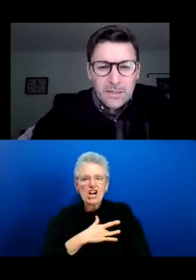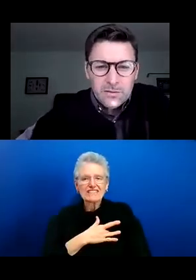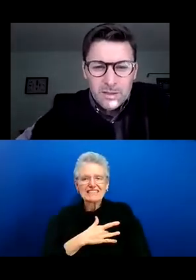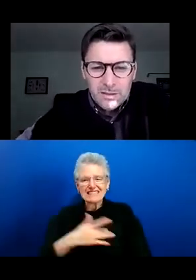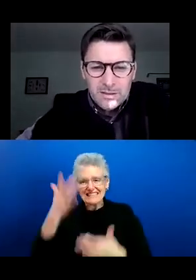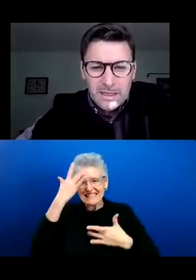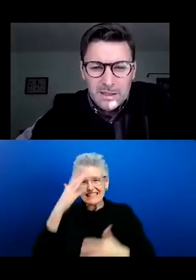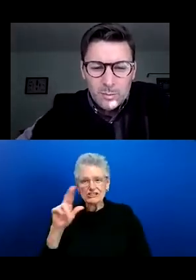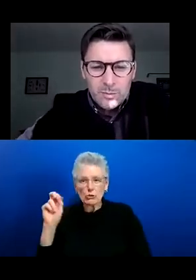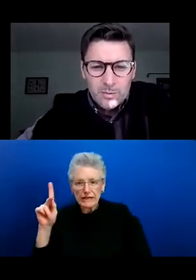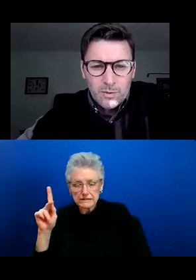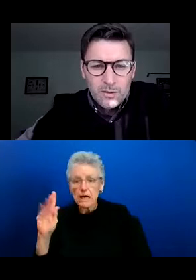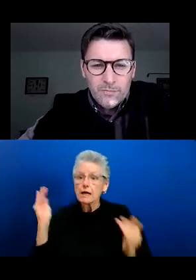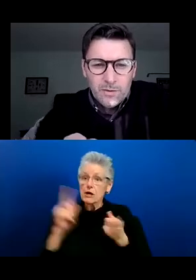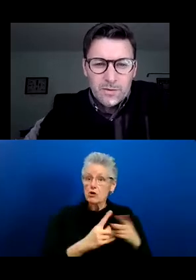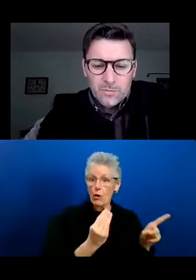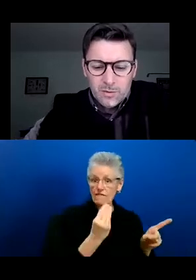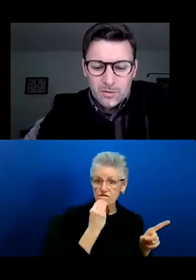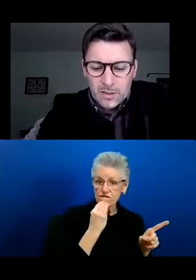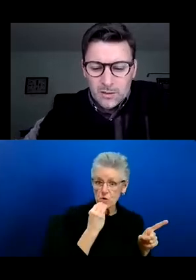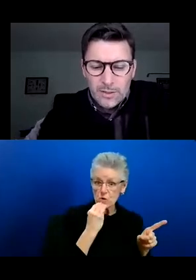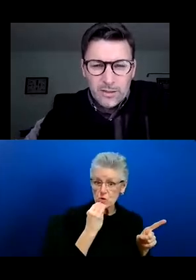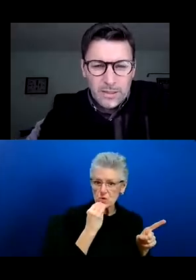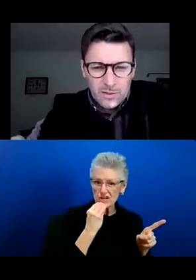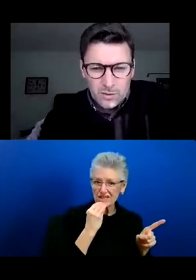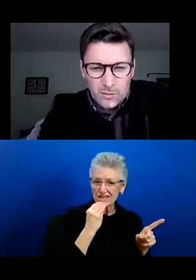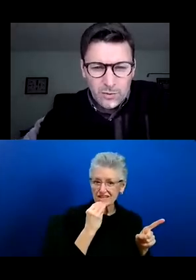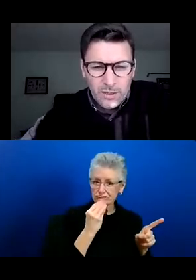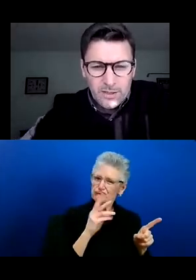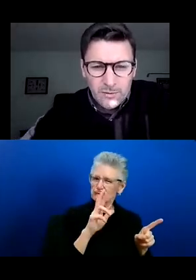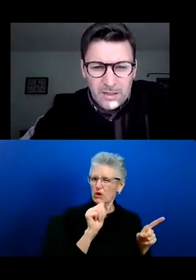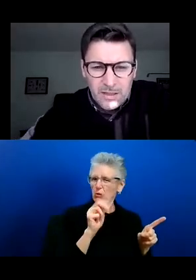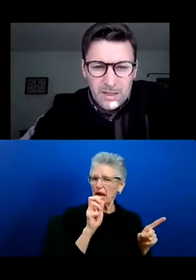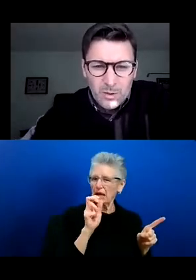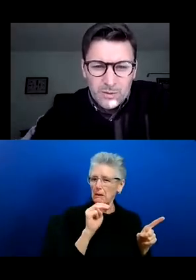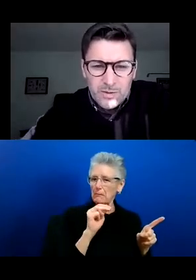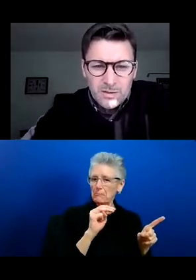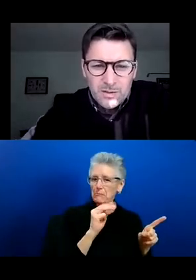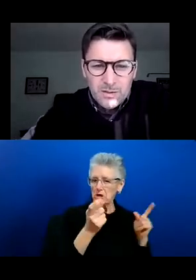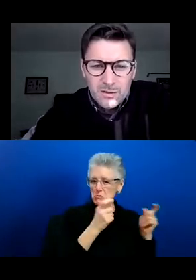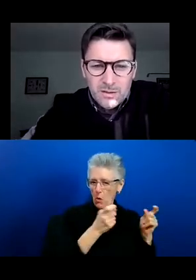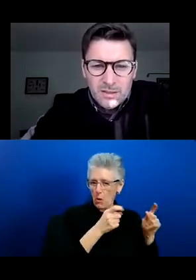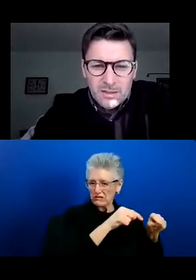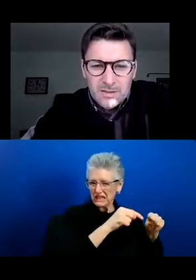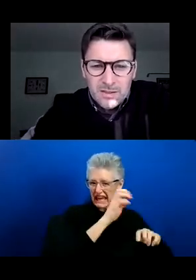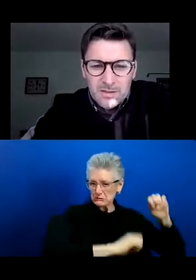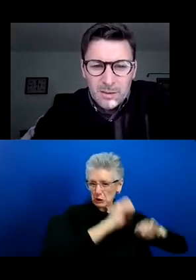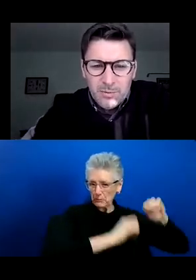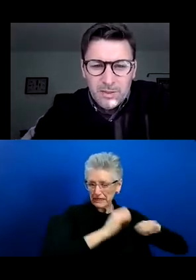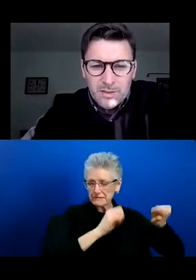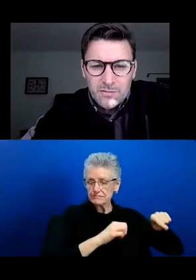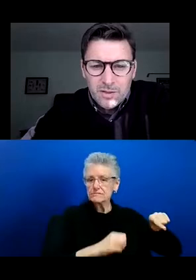to the Mediterranean diet, which was run in a very similar randomized controlled trial. And what you see here is